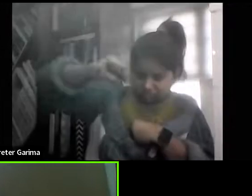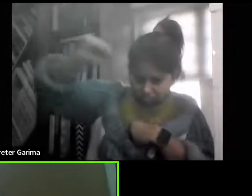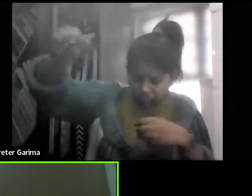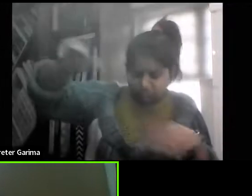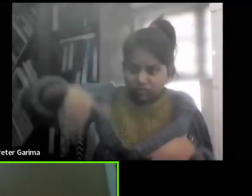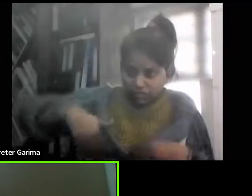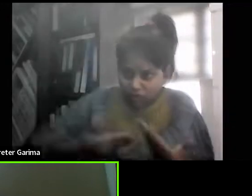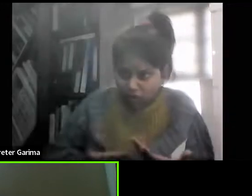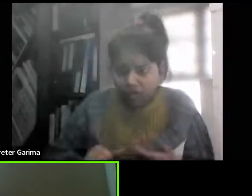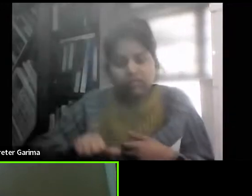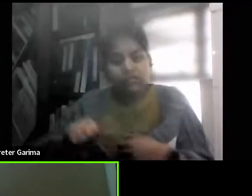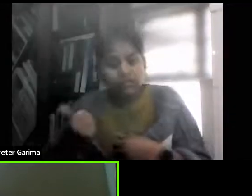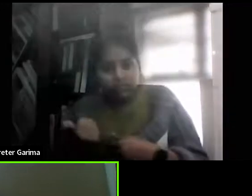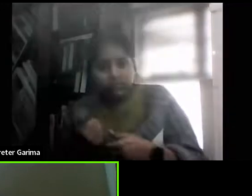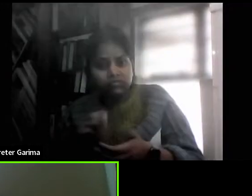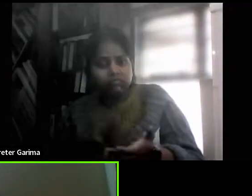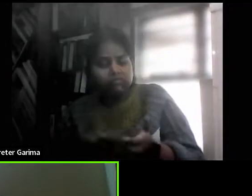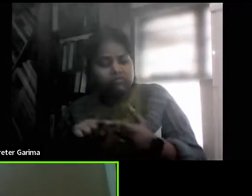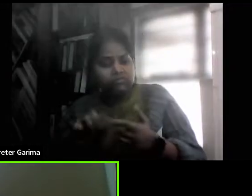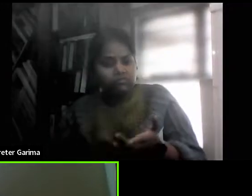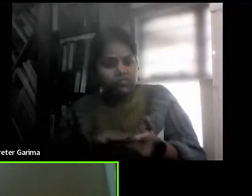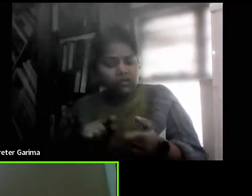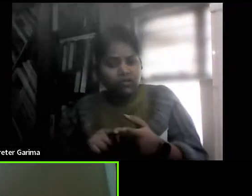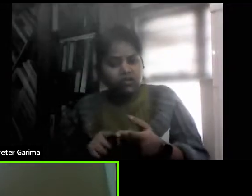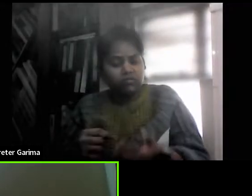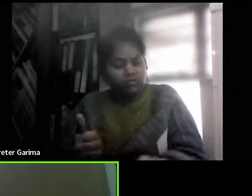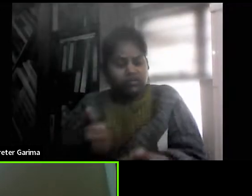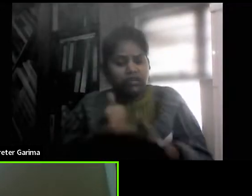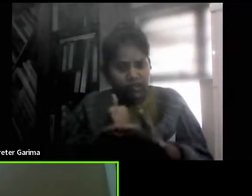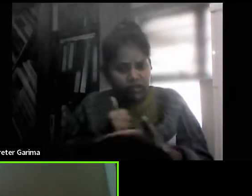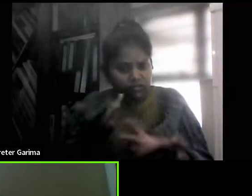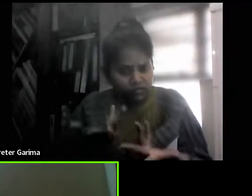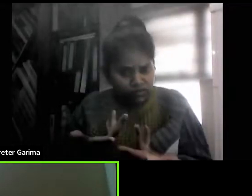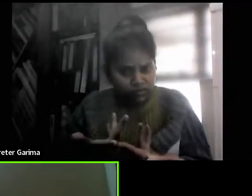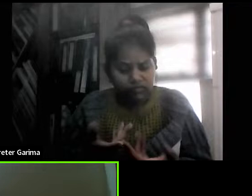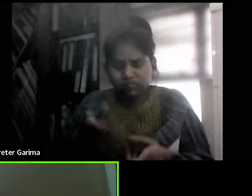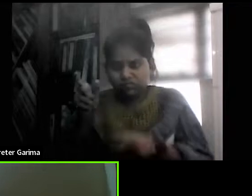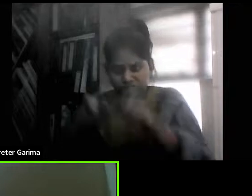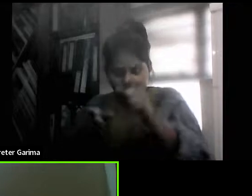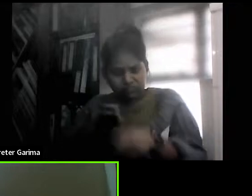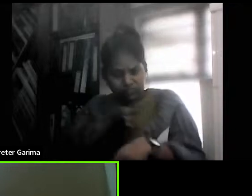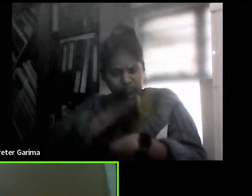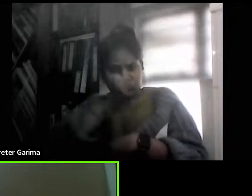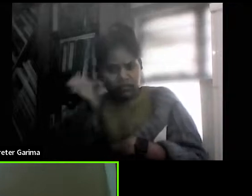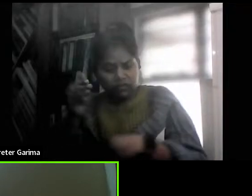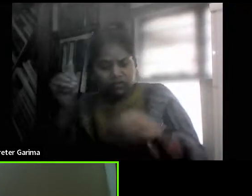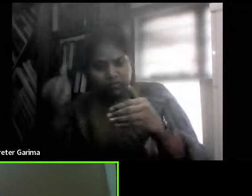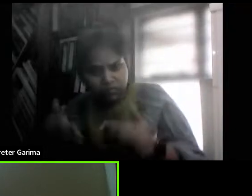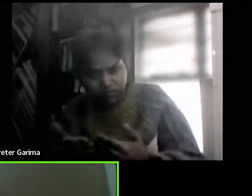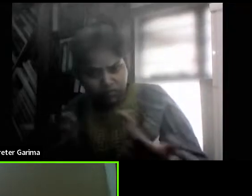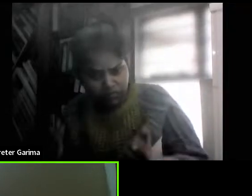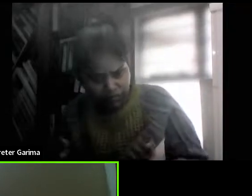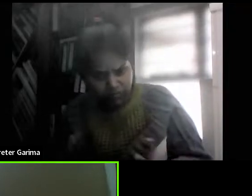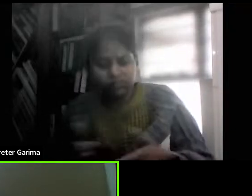other means of reaching out to government, people, and other media and